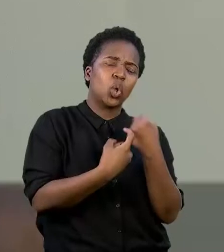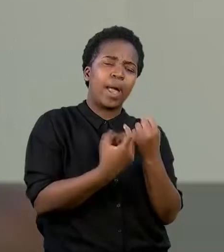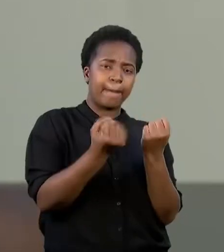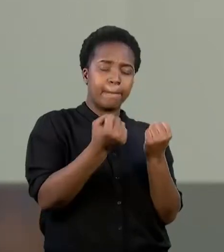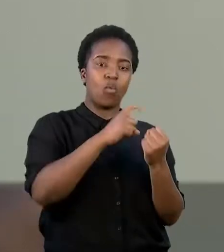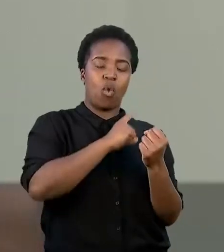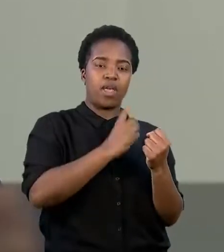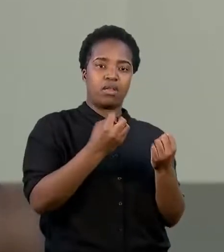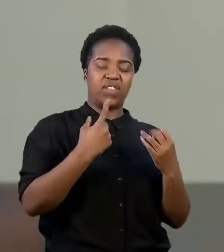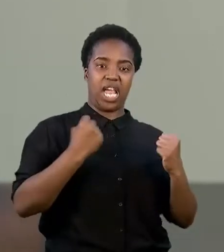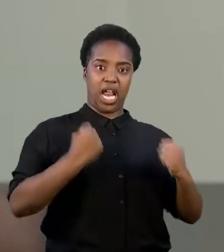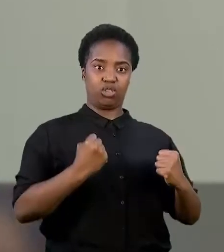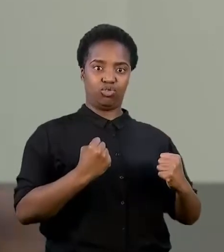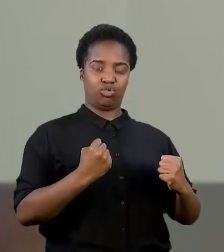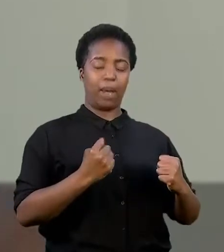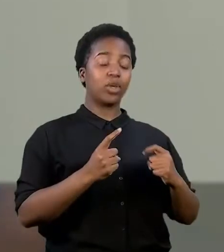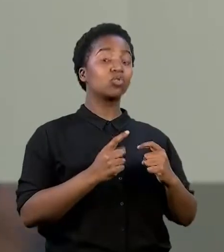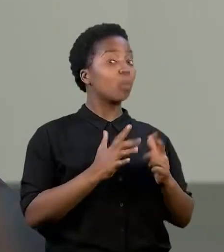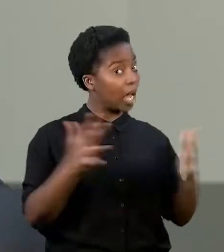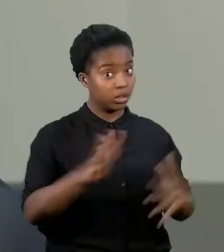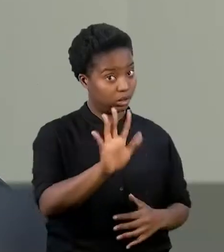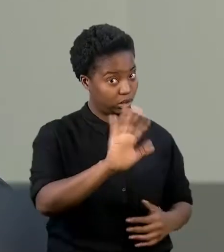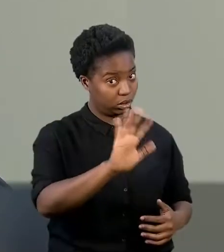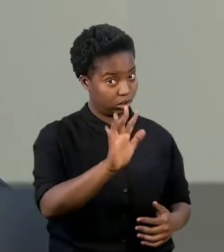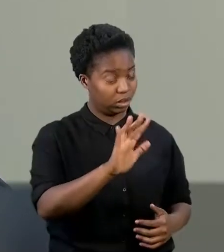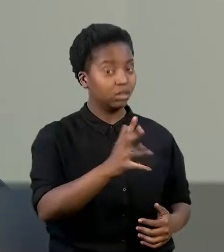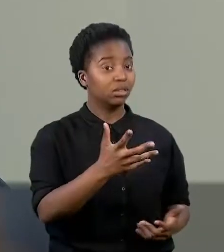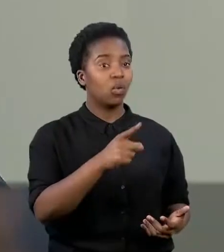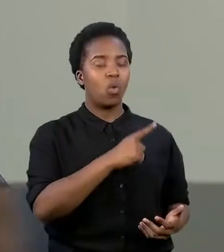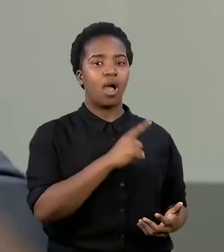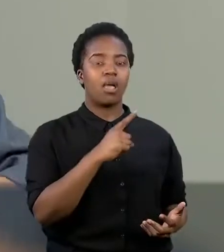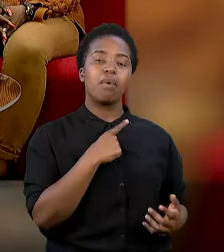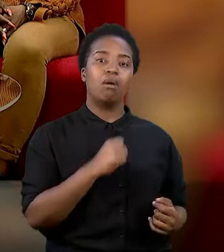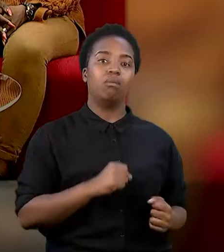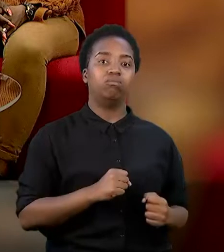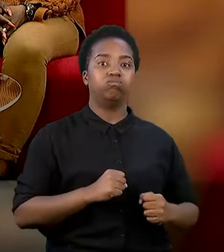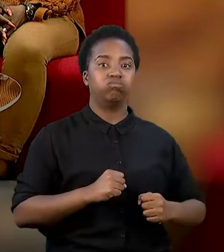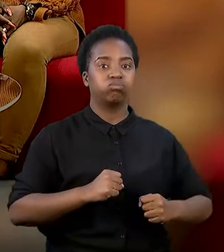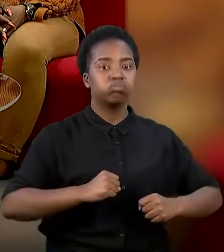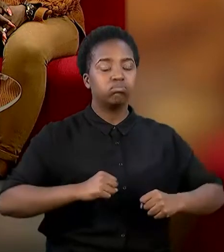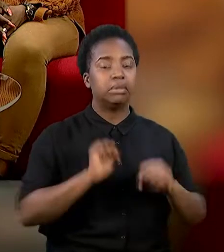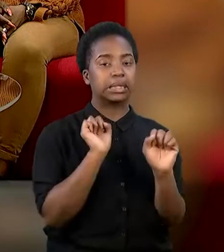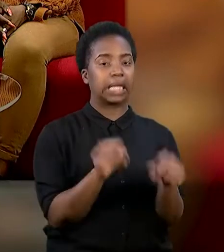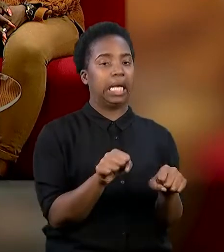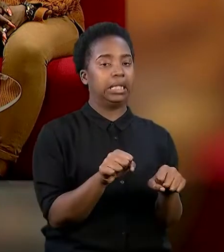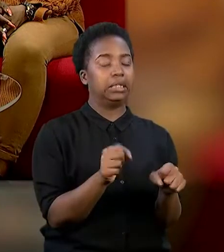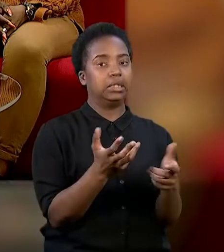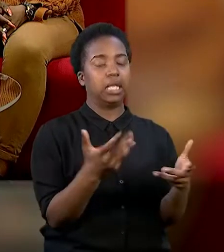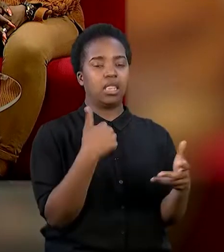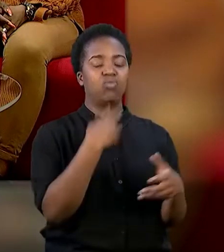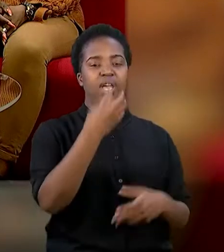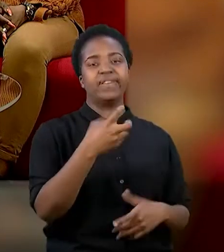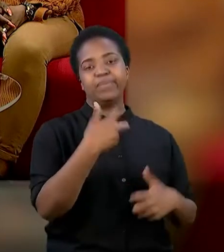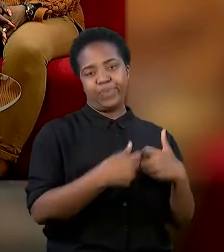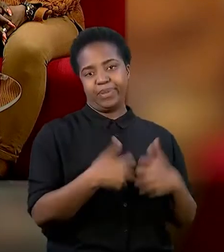and pap are good because they give you energy. But again, not too much of that, because otherwise you can get heavier